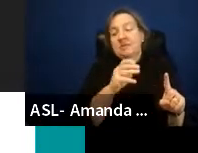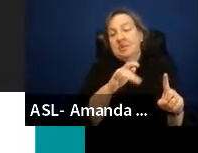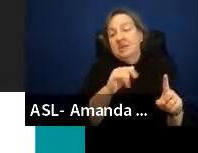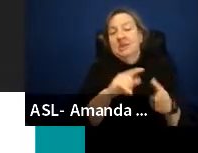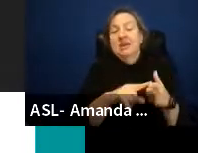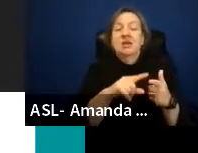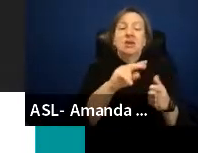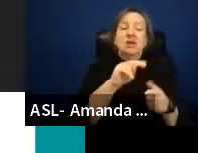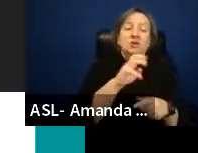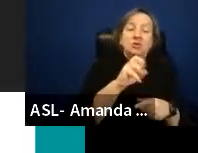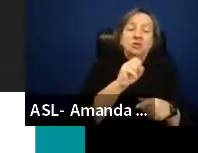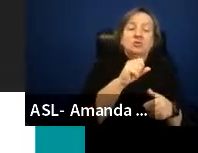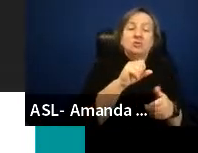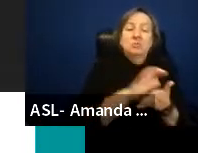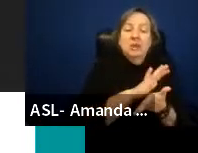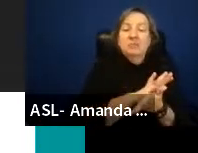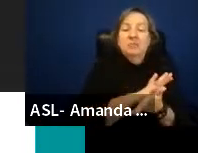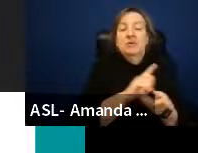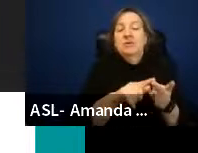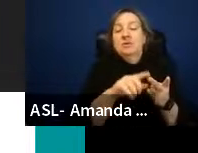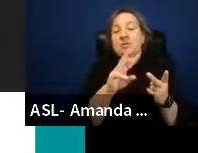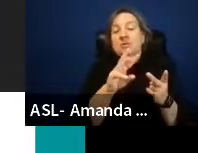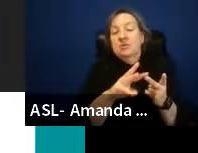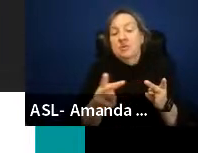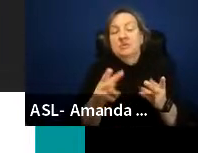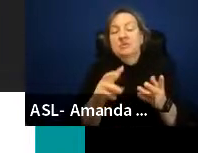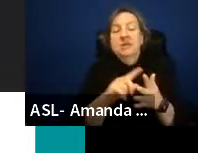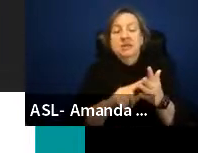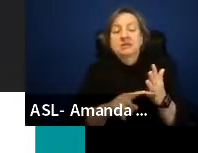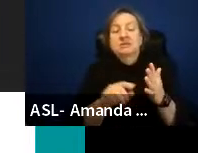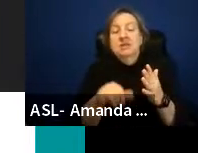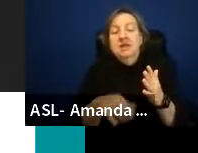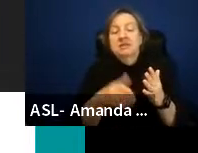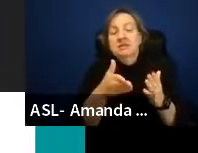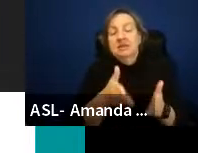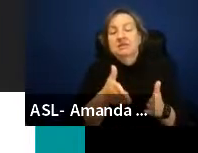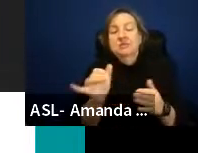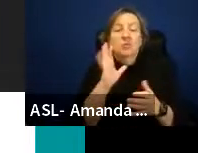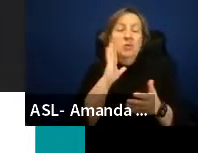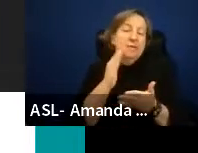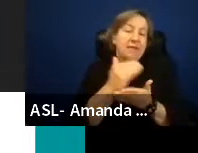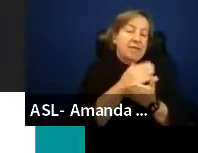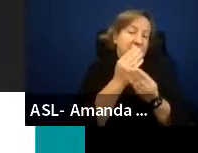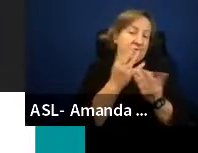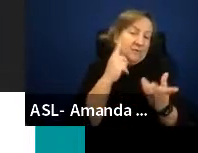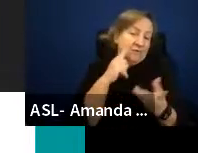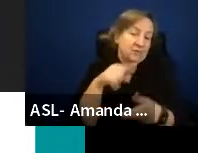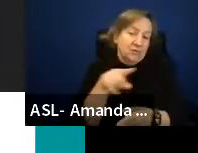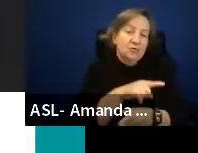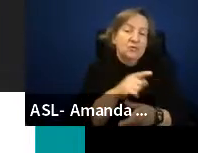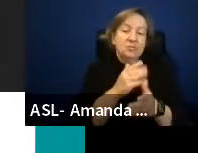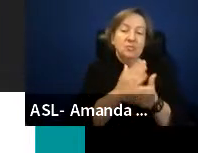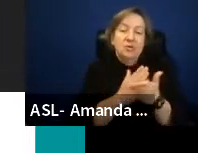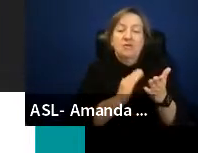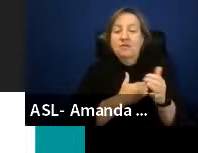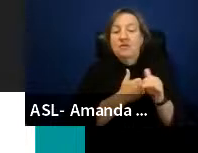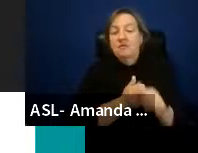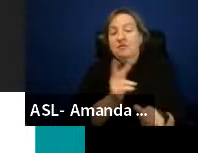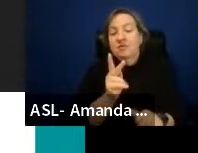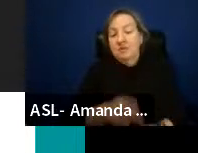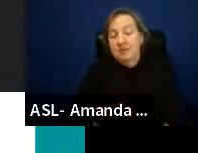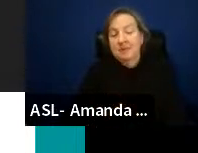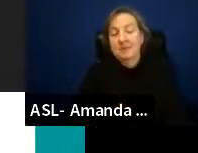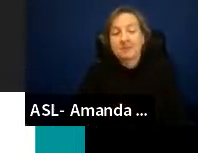newspapers, websites, they're also really being reached out to. So we'll gather that info for everyone and send it as part of our follow-up.